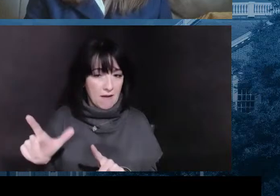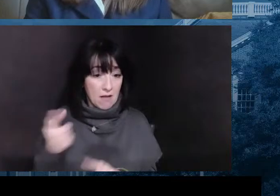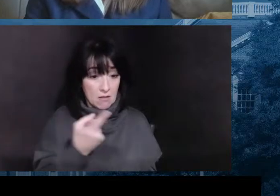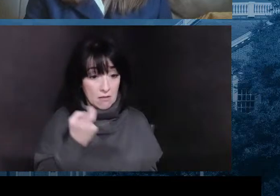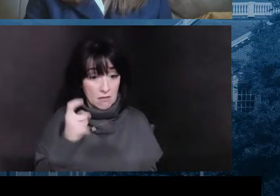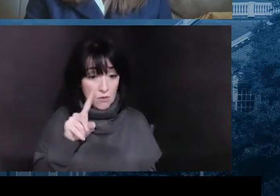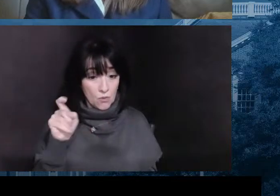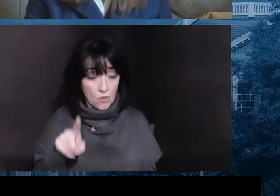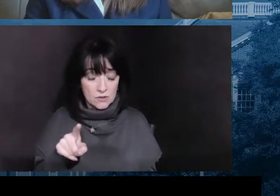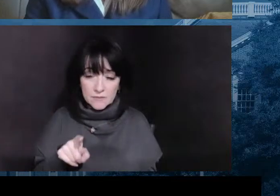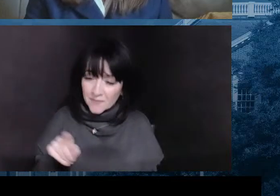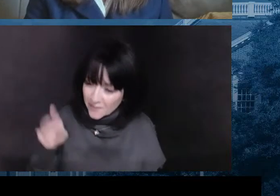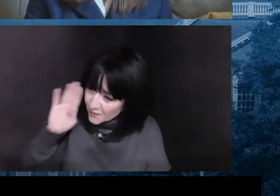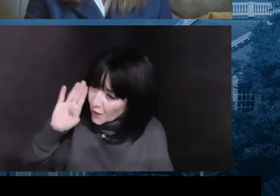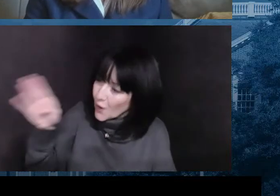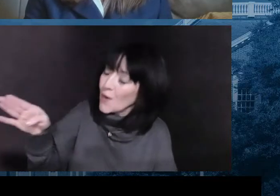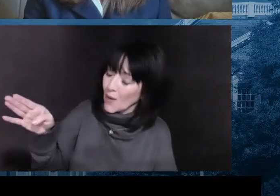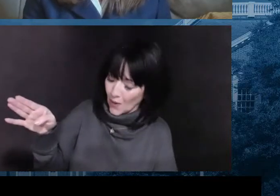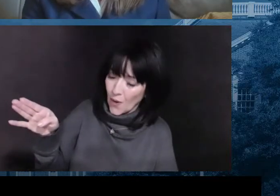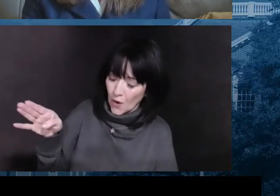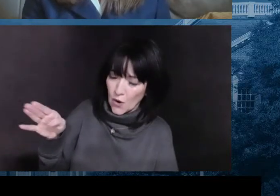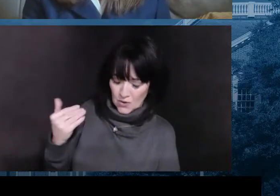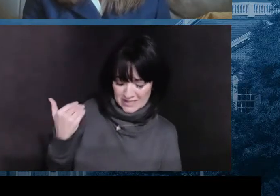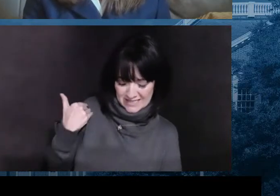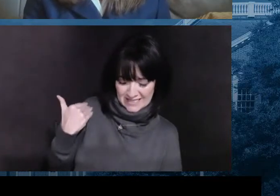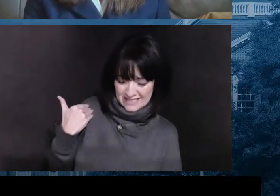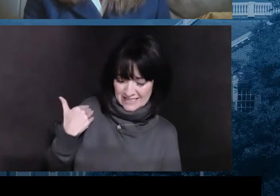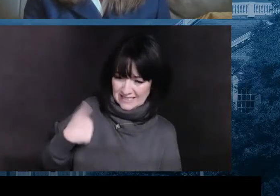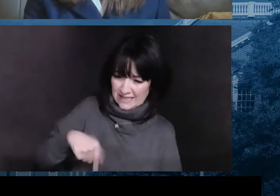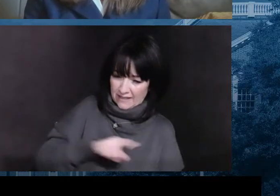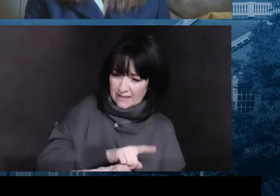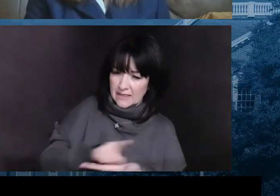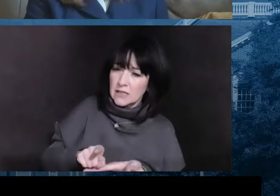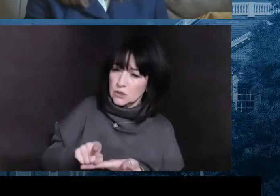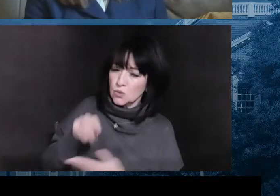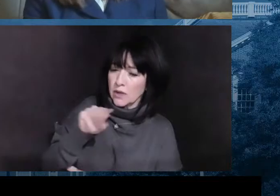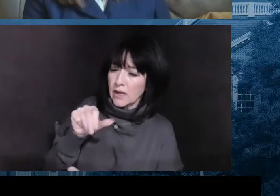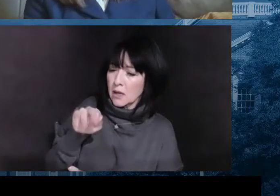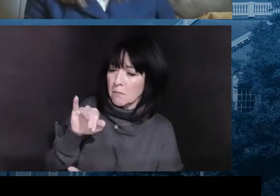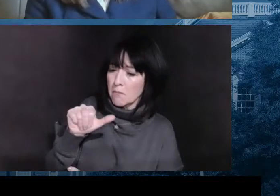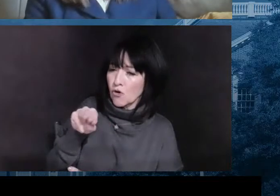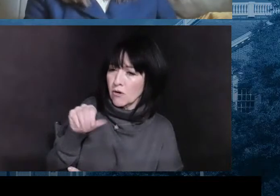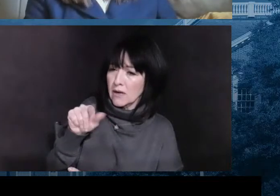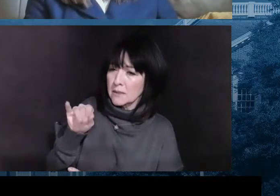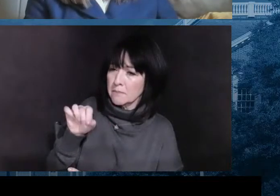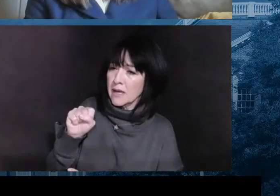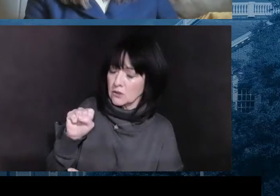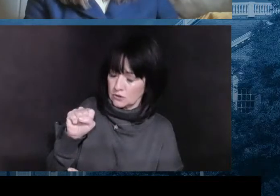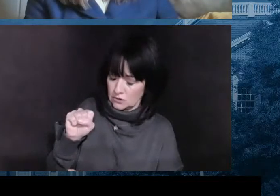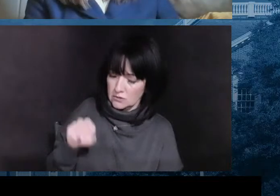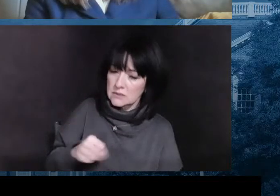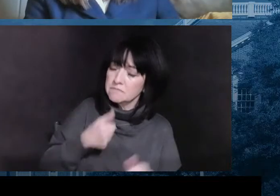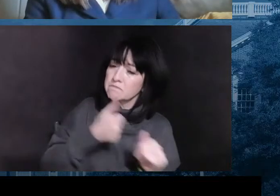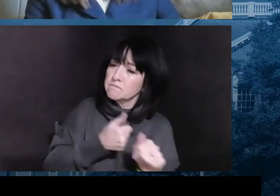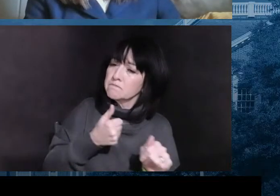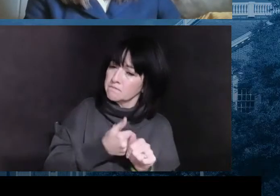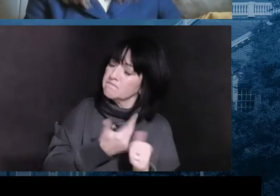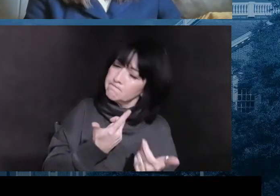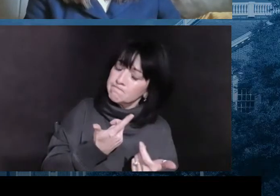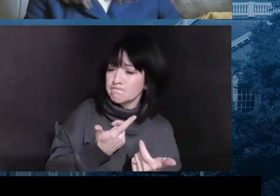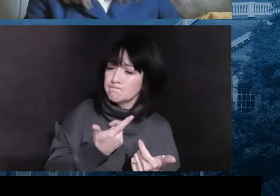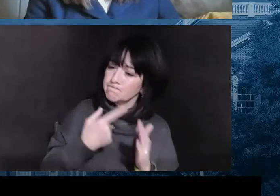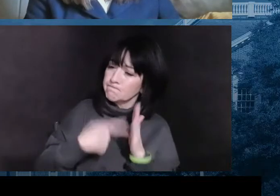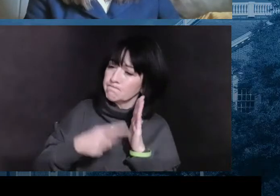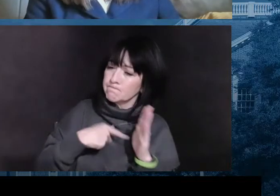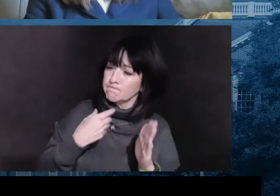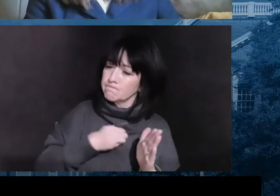Hi, everyone. Earlier this week, we spoke with Maria Matos of the LACC, who was critical of the state's vaccine equity approach. She said that if Hispanics and